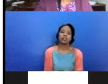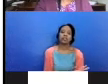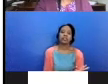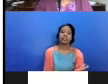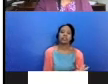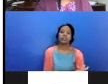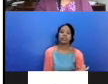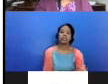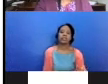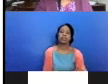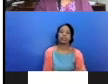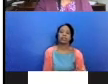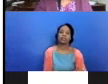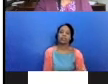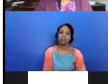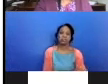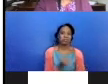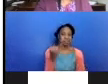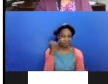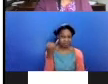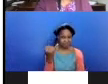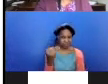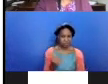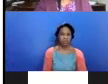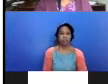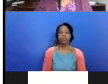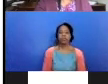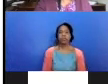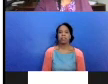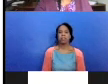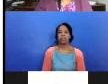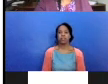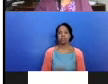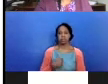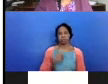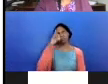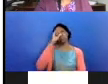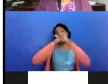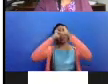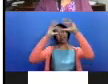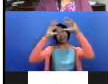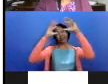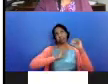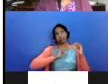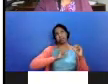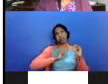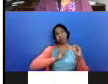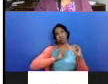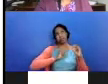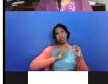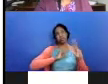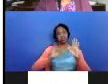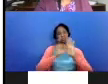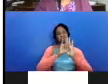the narrative is the idea that we perform identities about ourselves. So again, if I'm thinking about